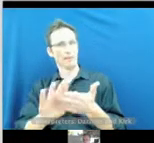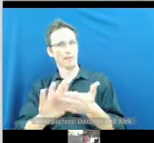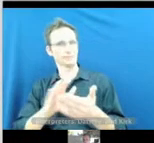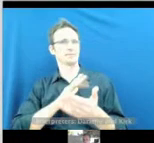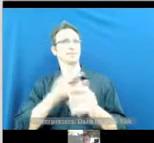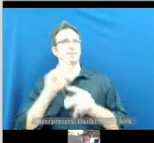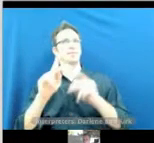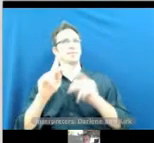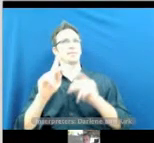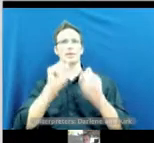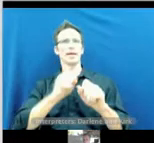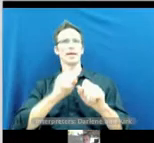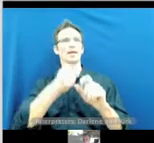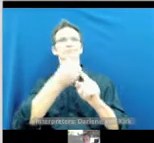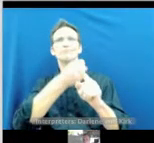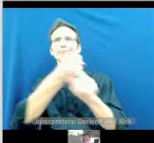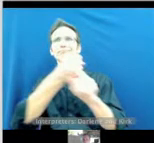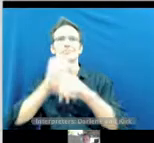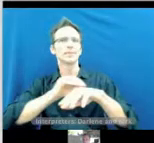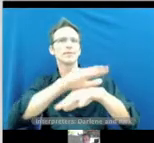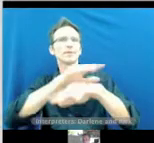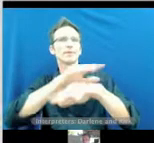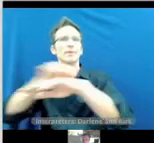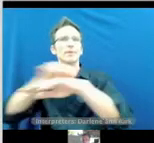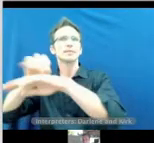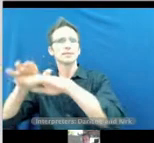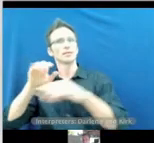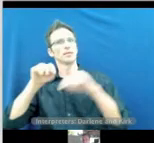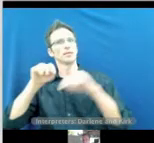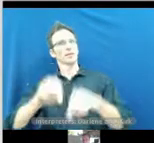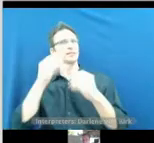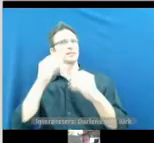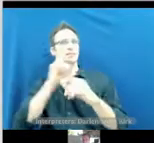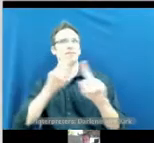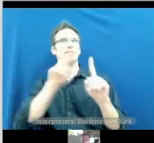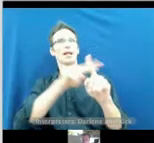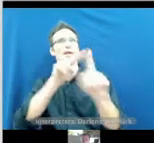influence and where this content would be applicable.